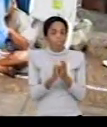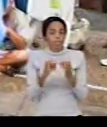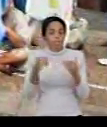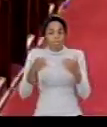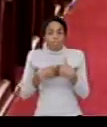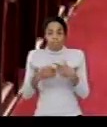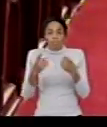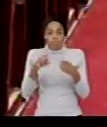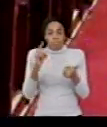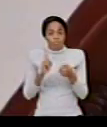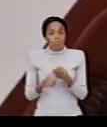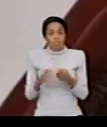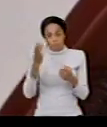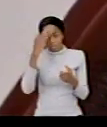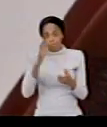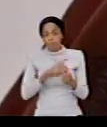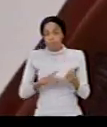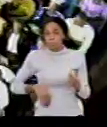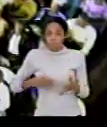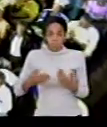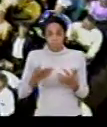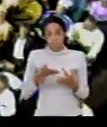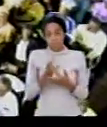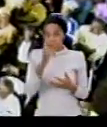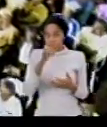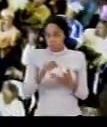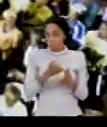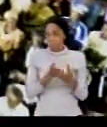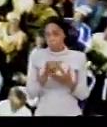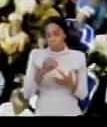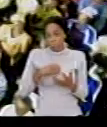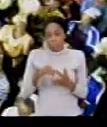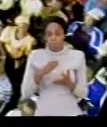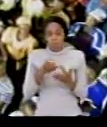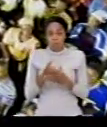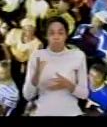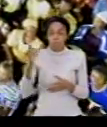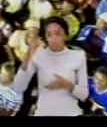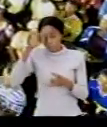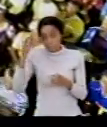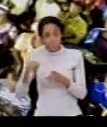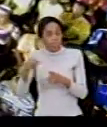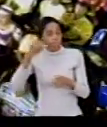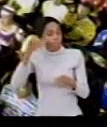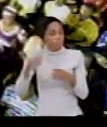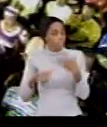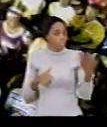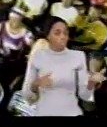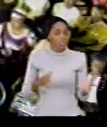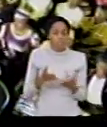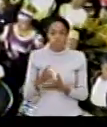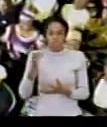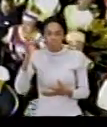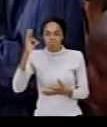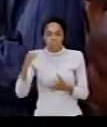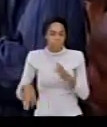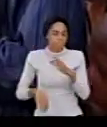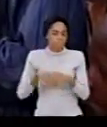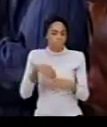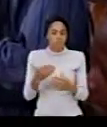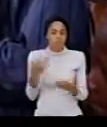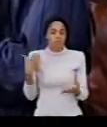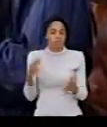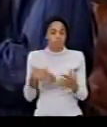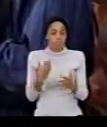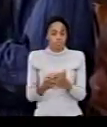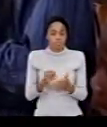through you or through our brother there, through our sister there, or through the crusade or through our soul winning evangelistic outreach in our district